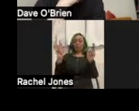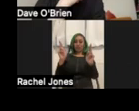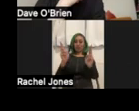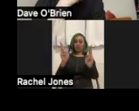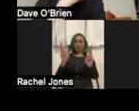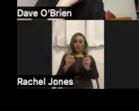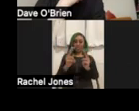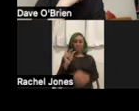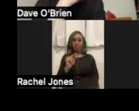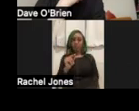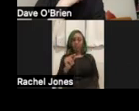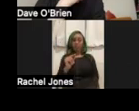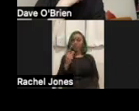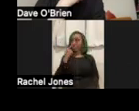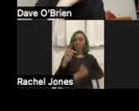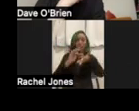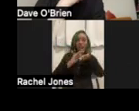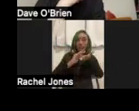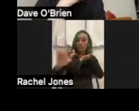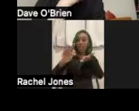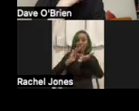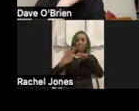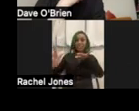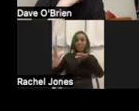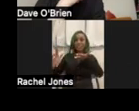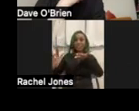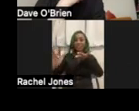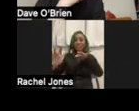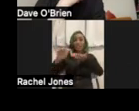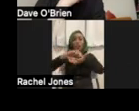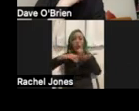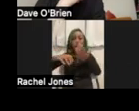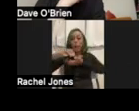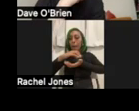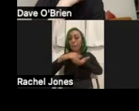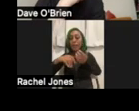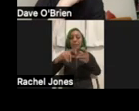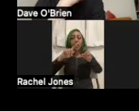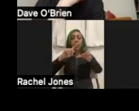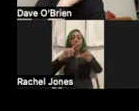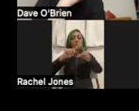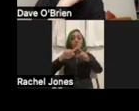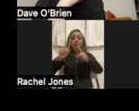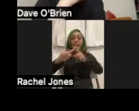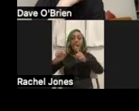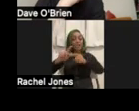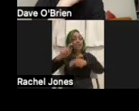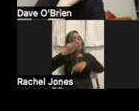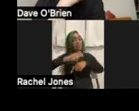can kind of erase the kind of complexity and diversity of people's experiences.